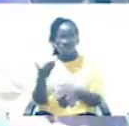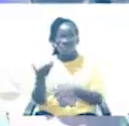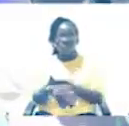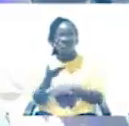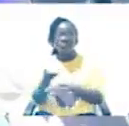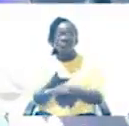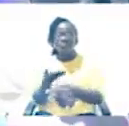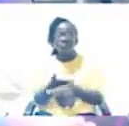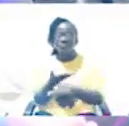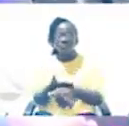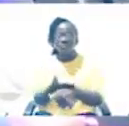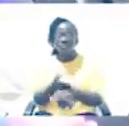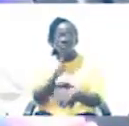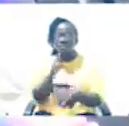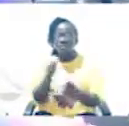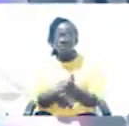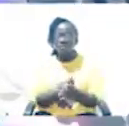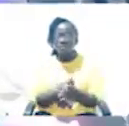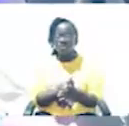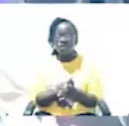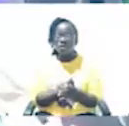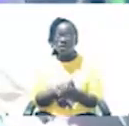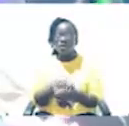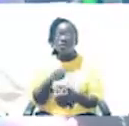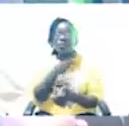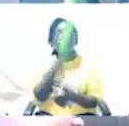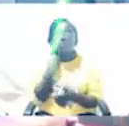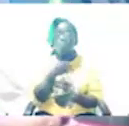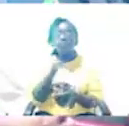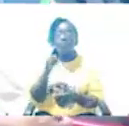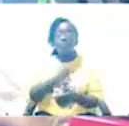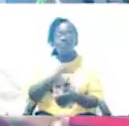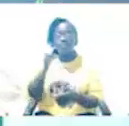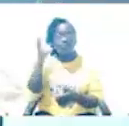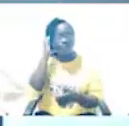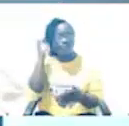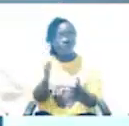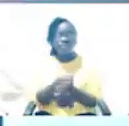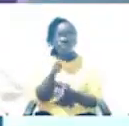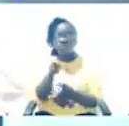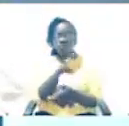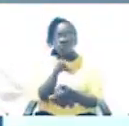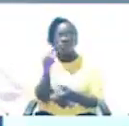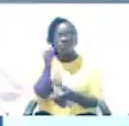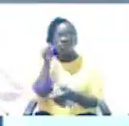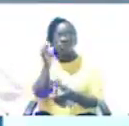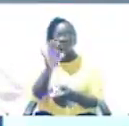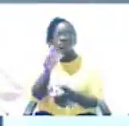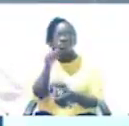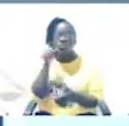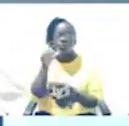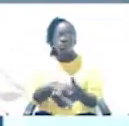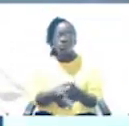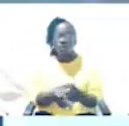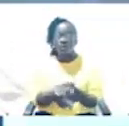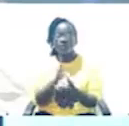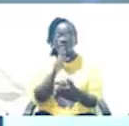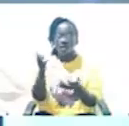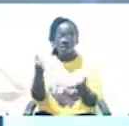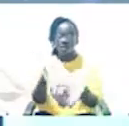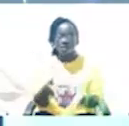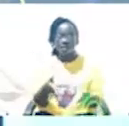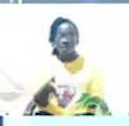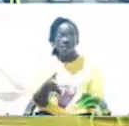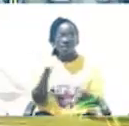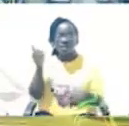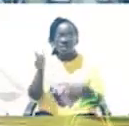I've heard you and your pregnant wife are here. Matisse, oni oyire onyem no maba. We can't let you sleep there. Yet me mama na. Come and